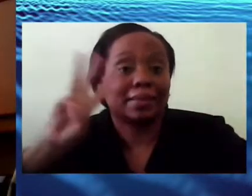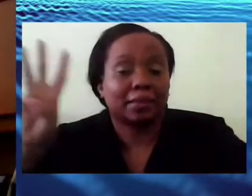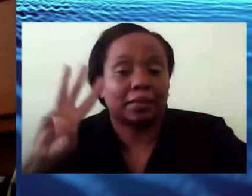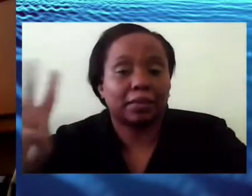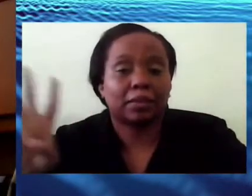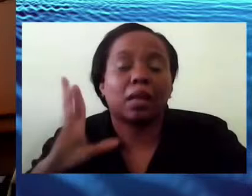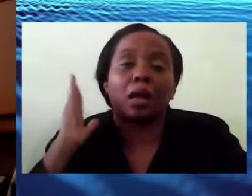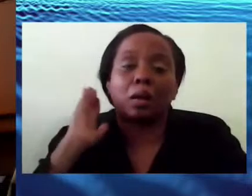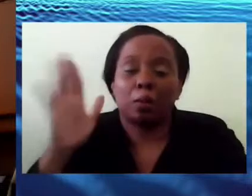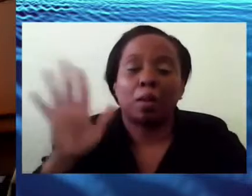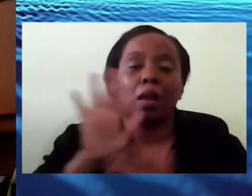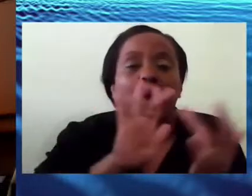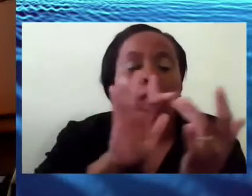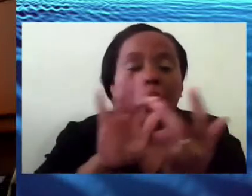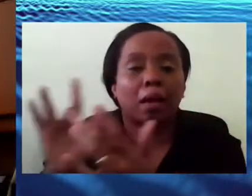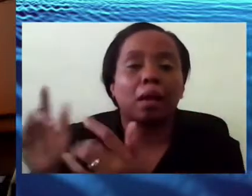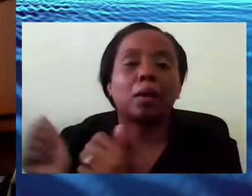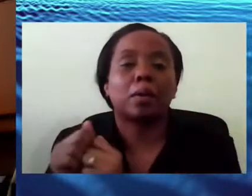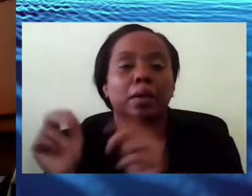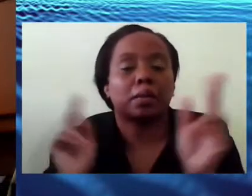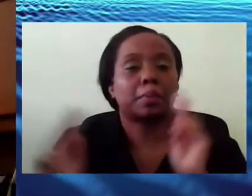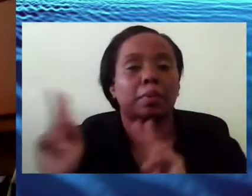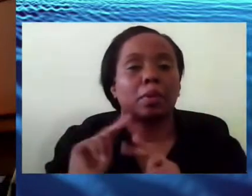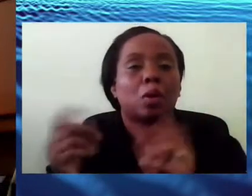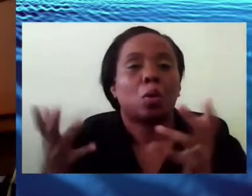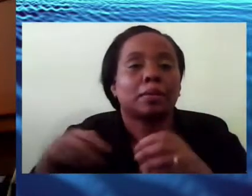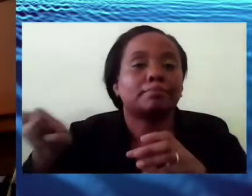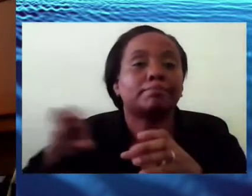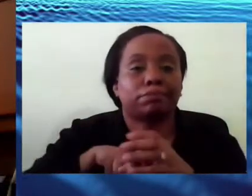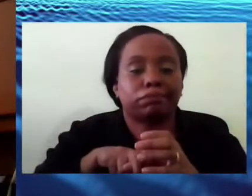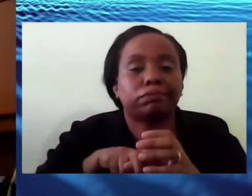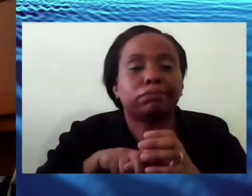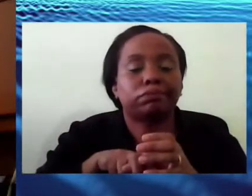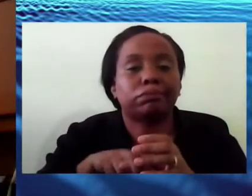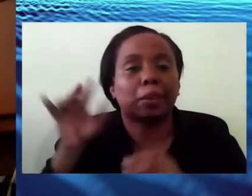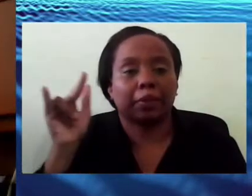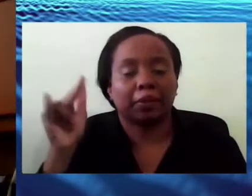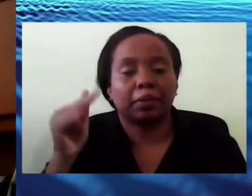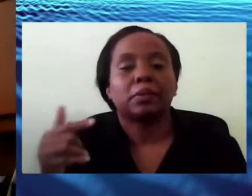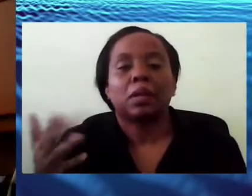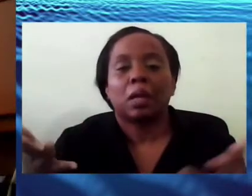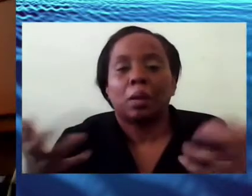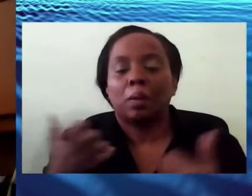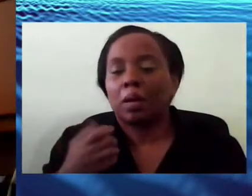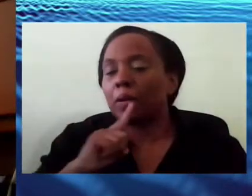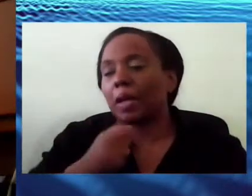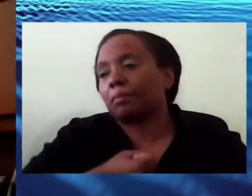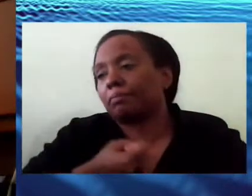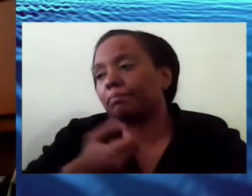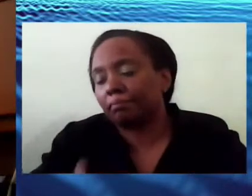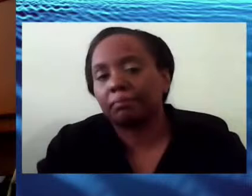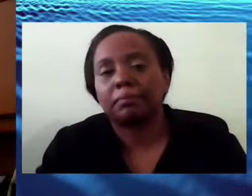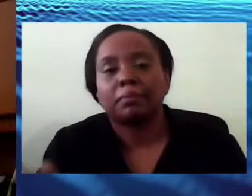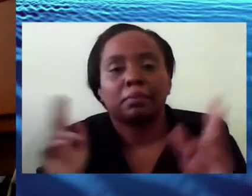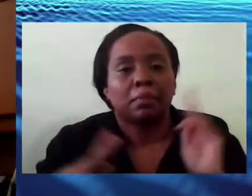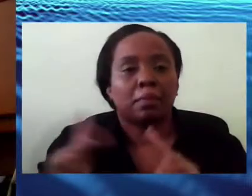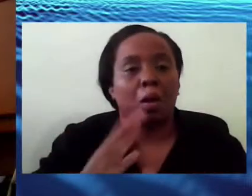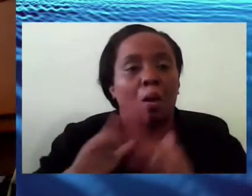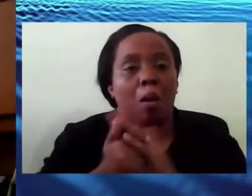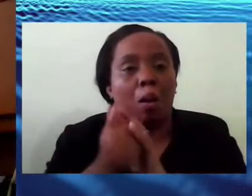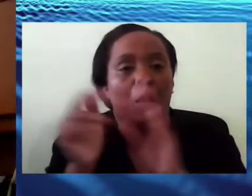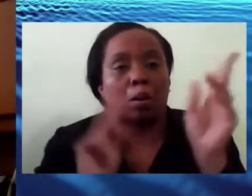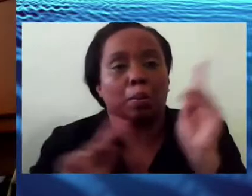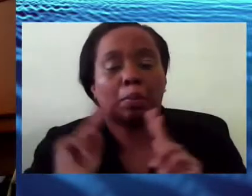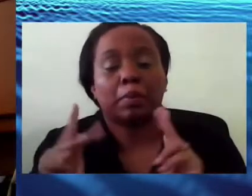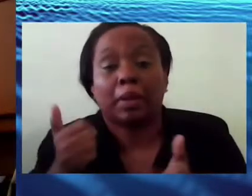direct contact with their passengers. So we wish once more to express our appreciation to all of the contractors. We want to